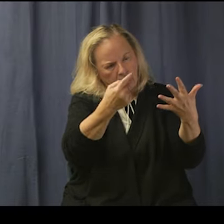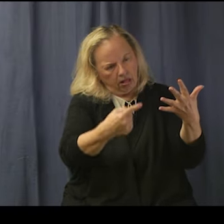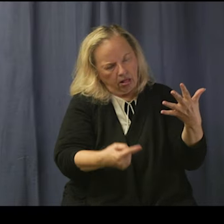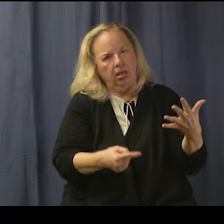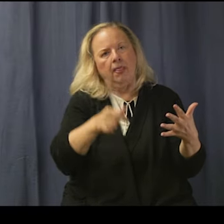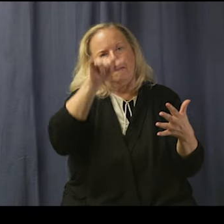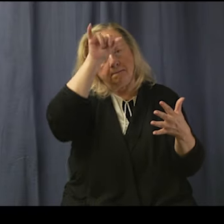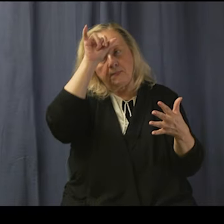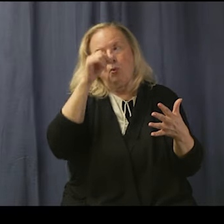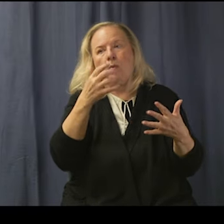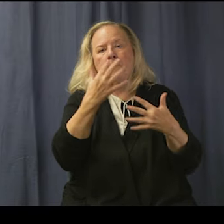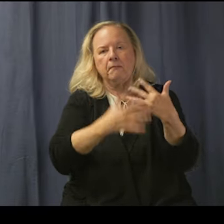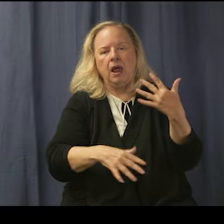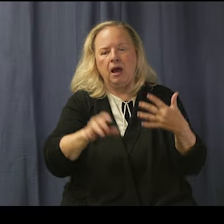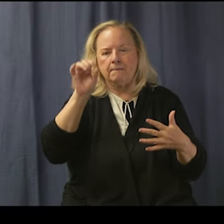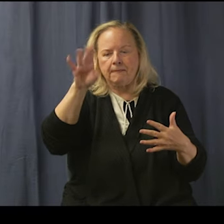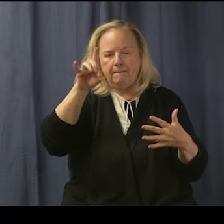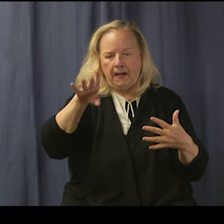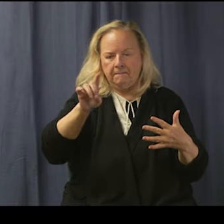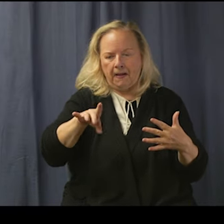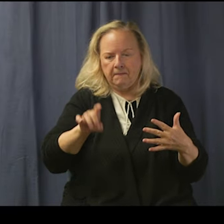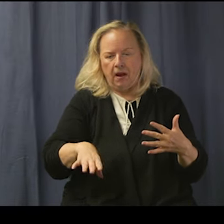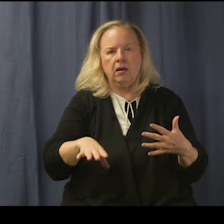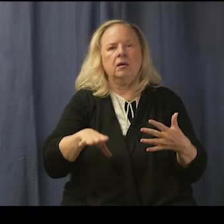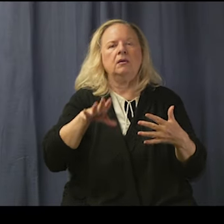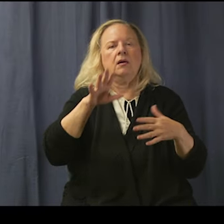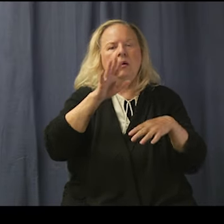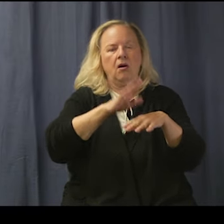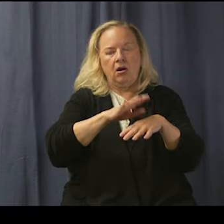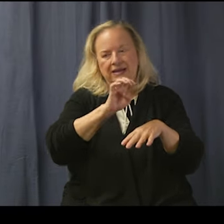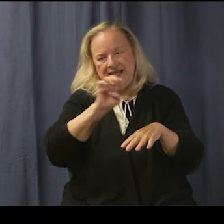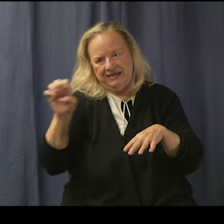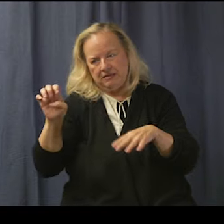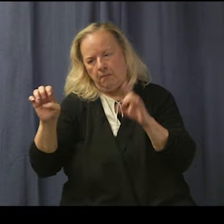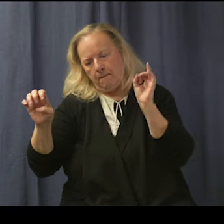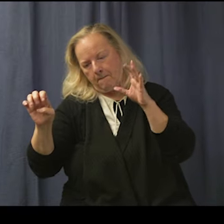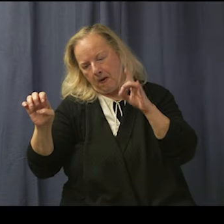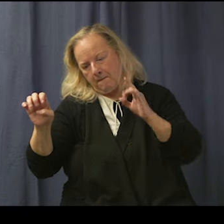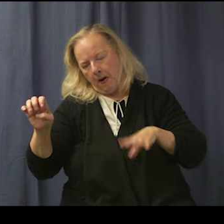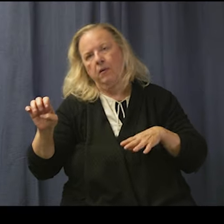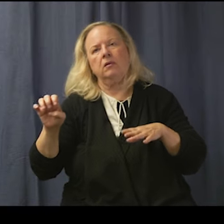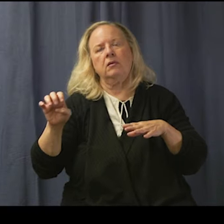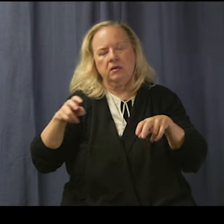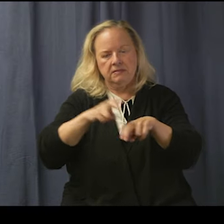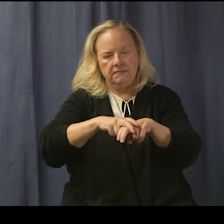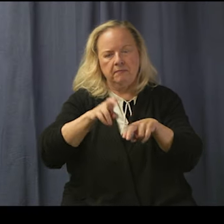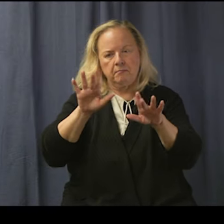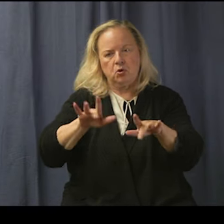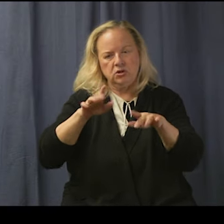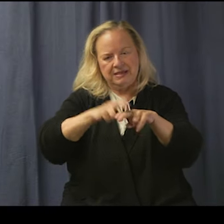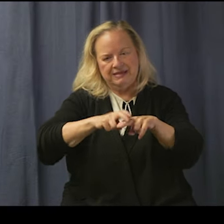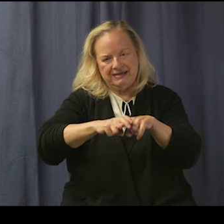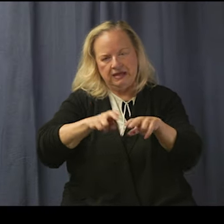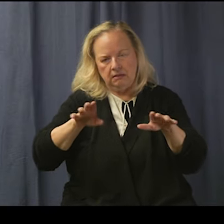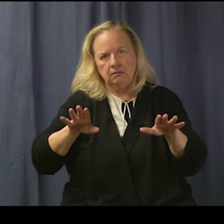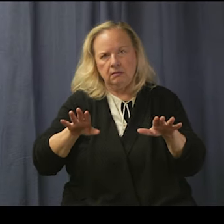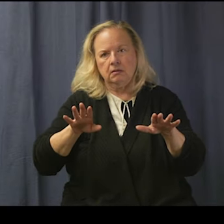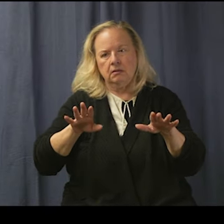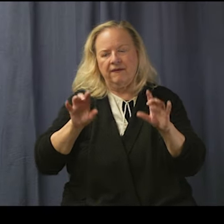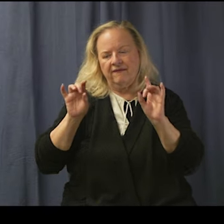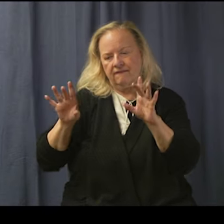he sprinkles it with his finger upon the mercy seat eastward, and before the mercy seat shall he sprinkle of the blood with